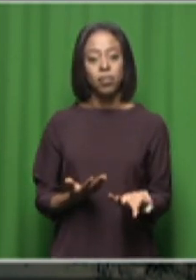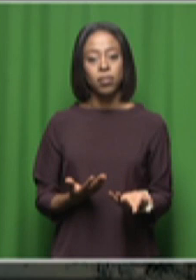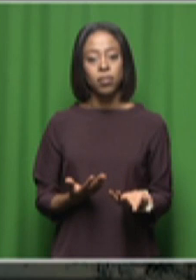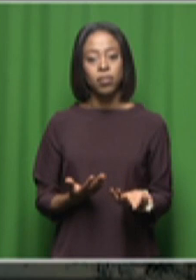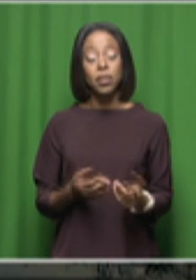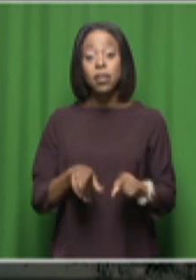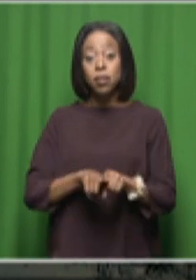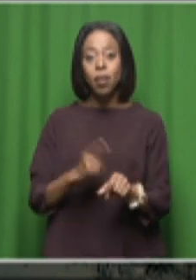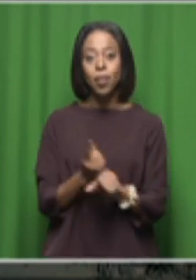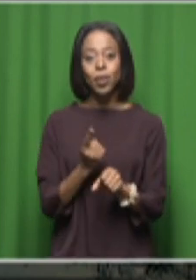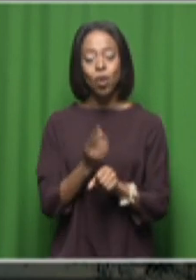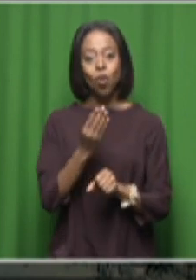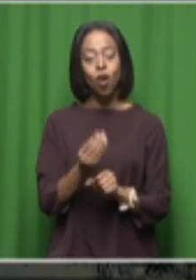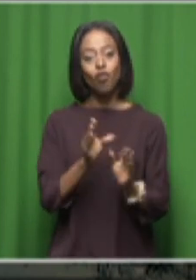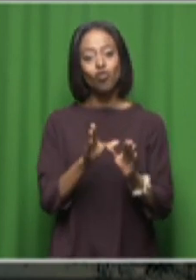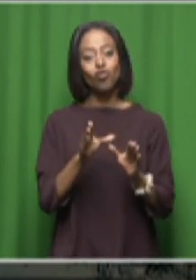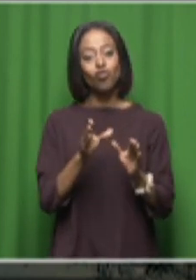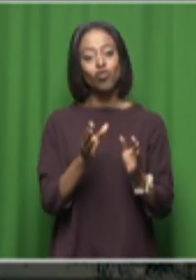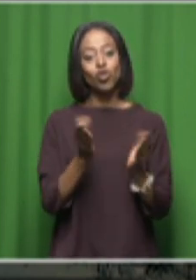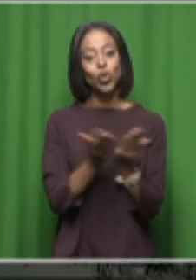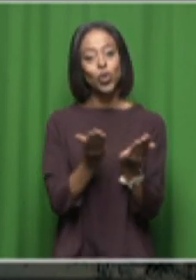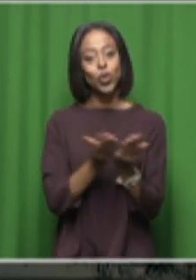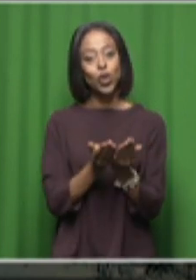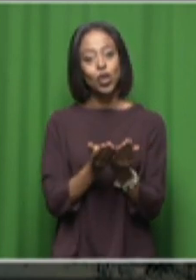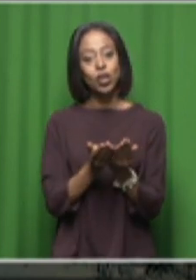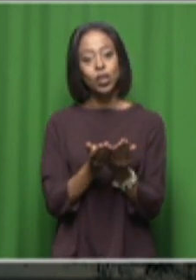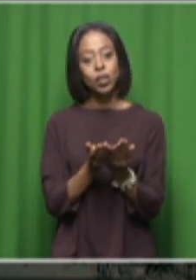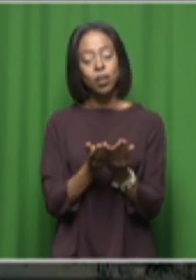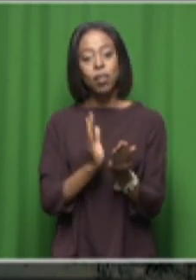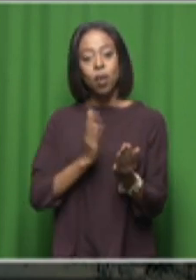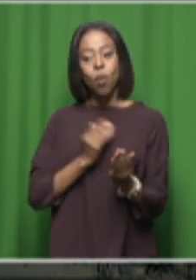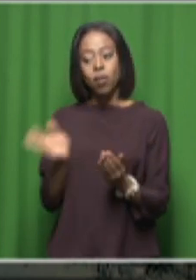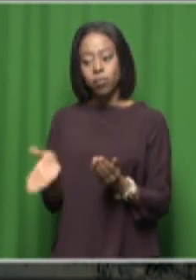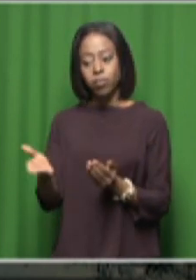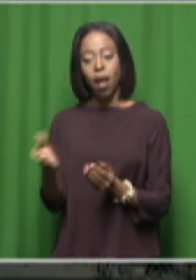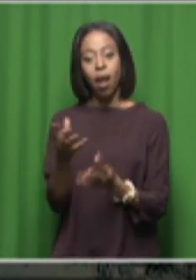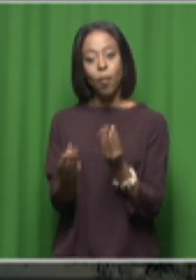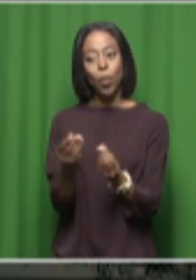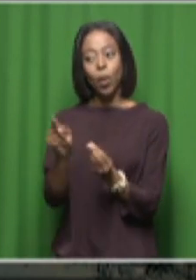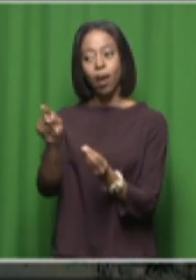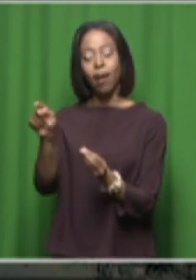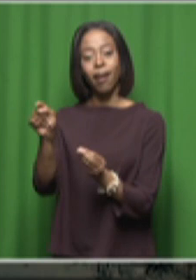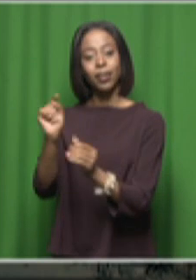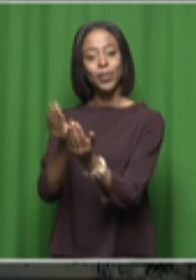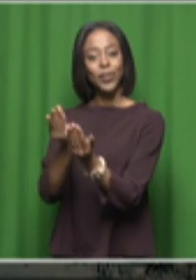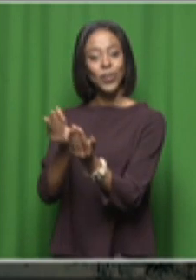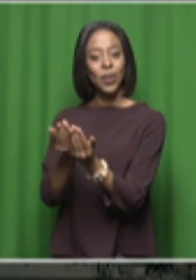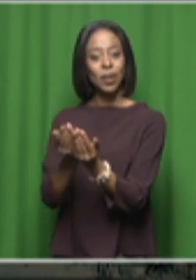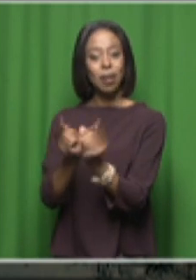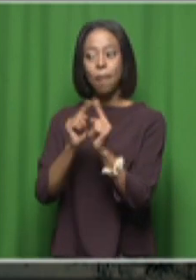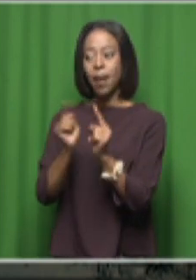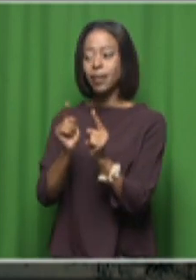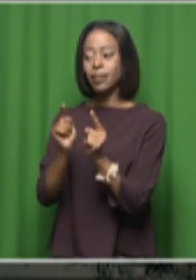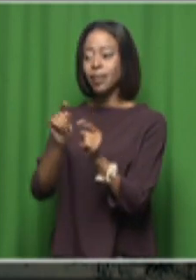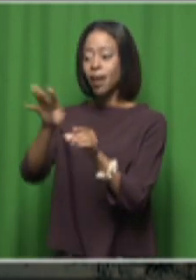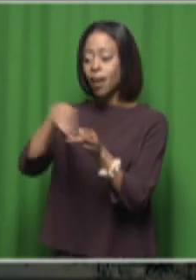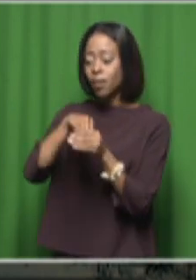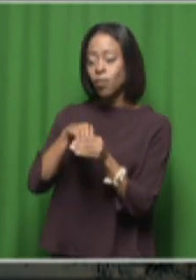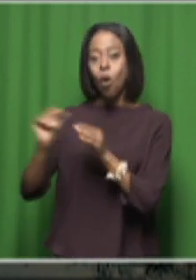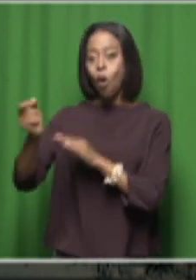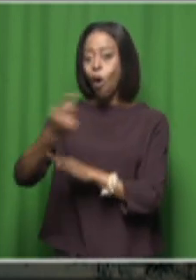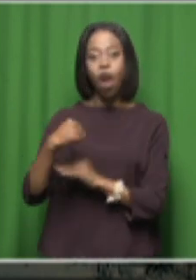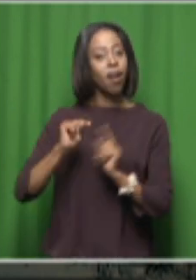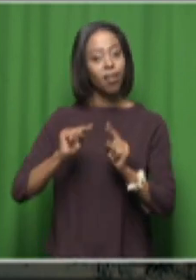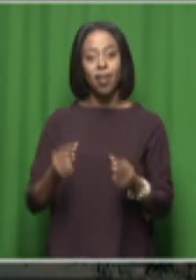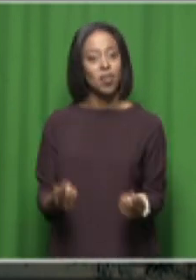to that, you have schools where parents all want to send their children to that simply cannot cater for the number of